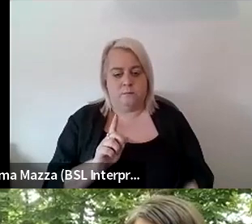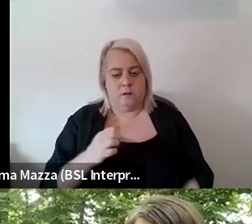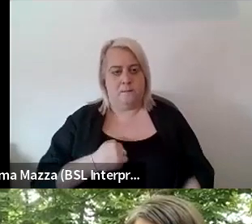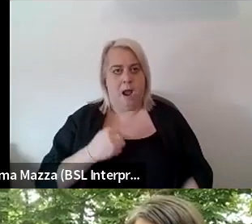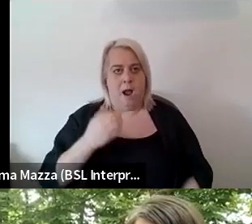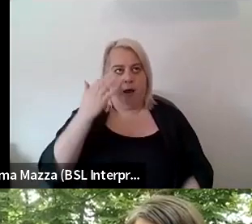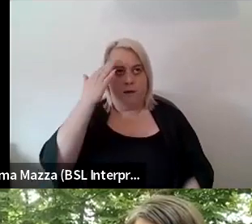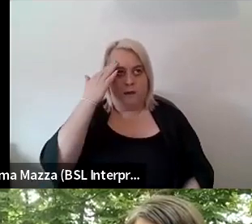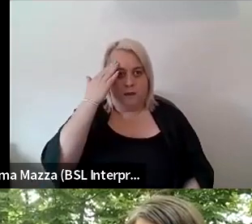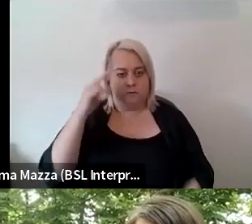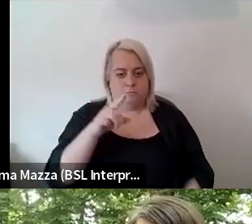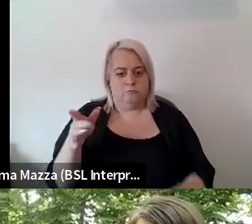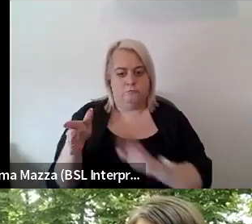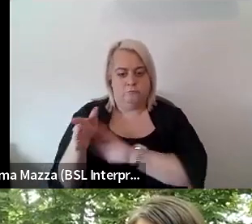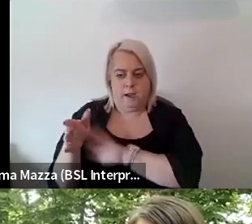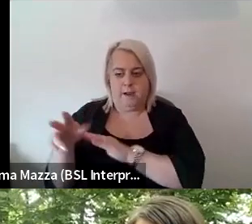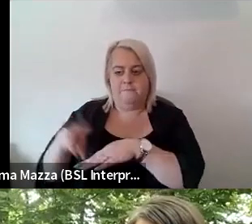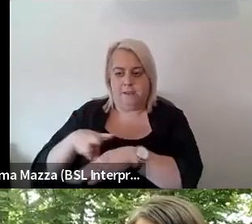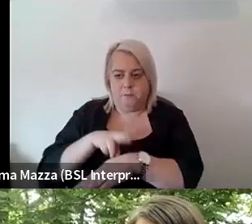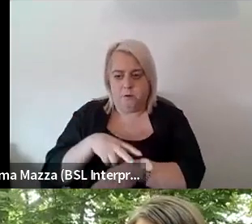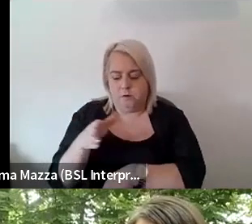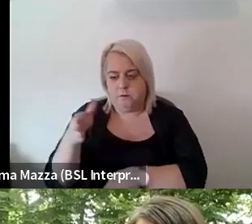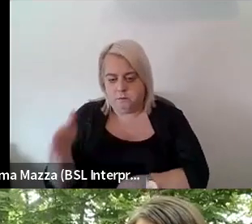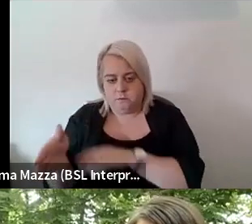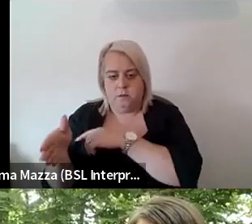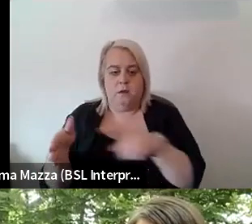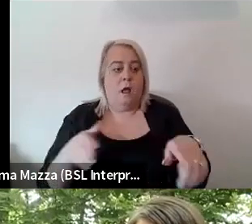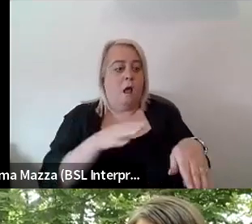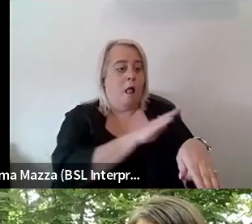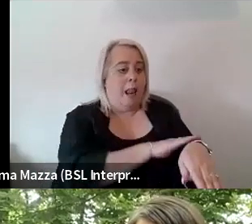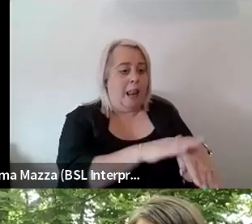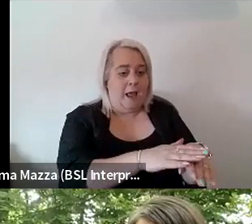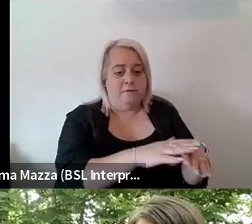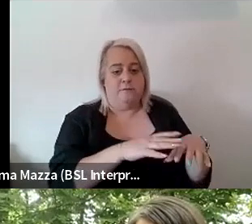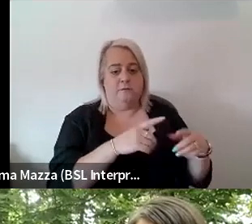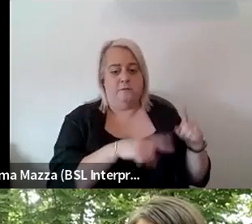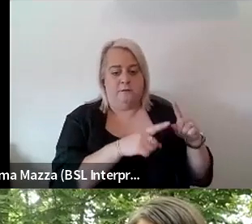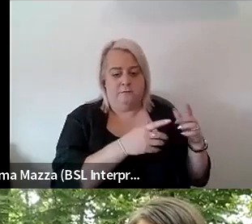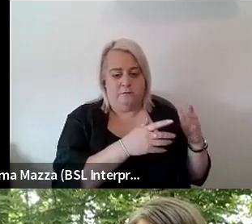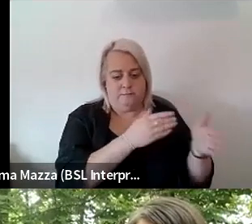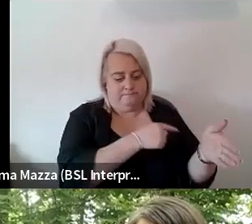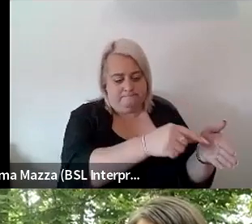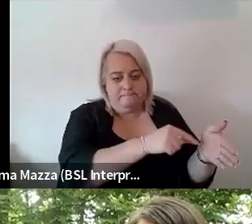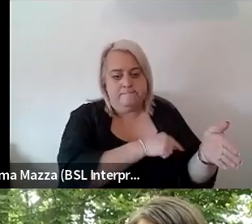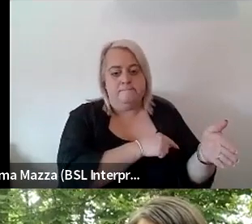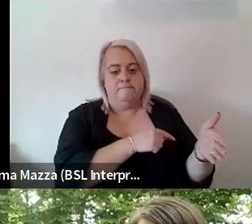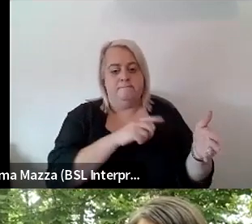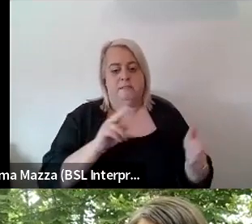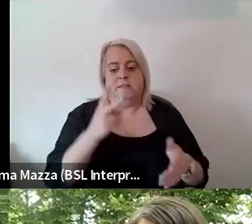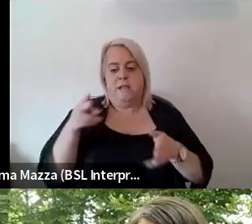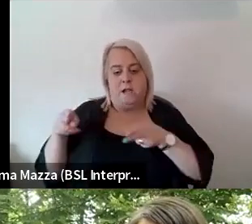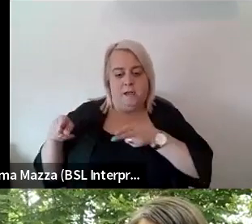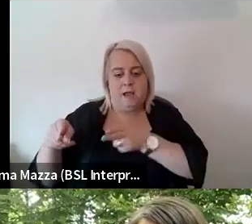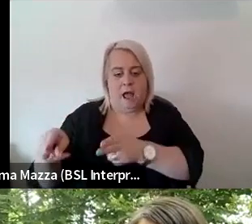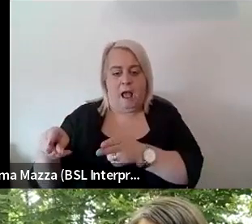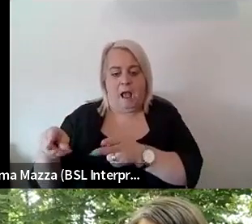the right is, I don't know, the vegetable fruit, on the left is the customer service, straightforward, you know, second aisle is where the, I don't know,